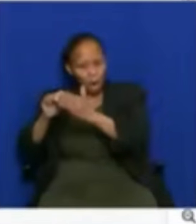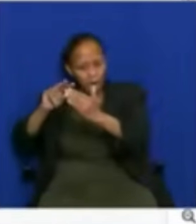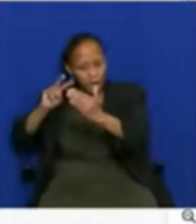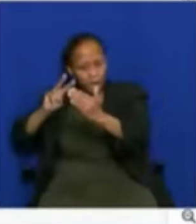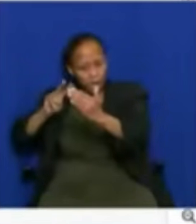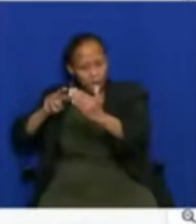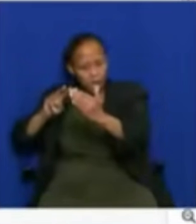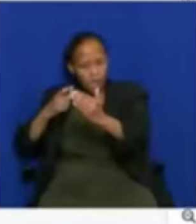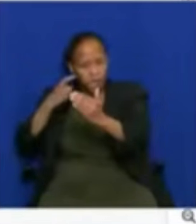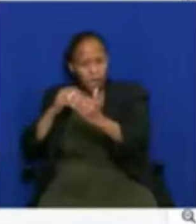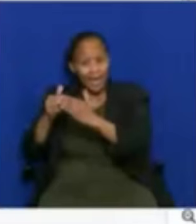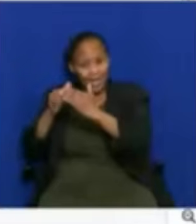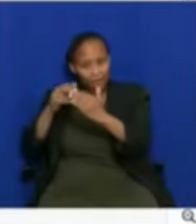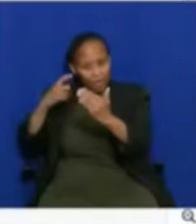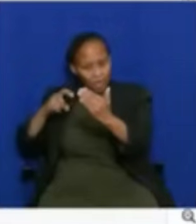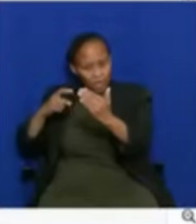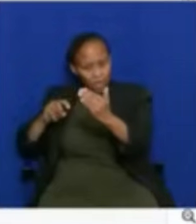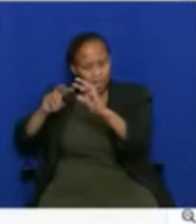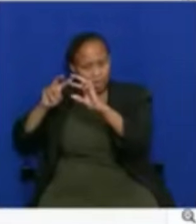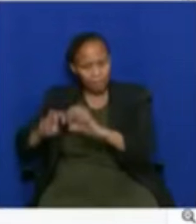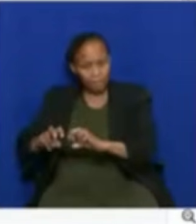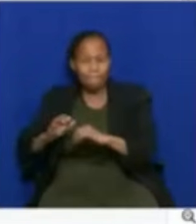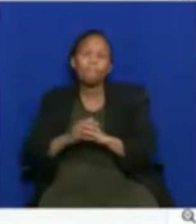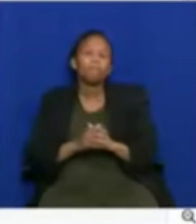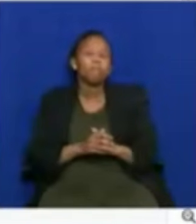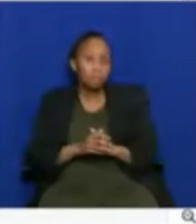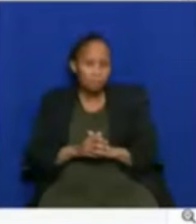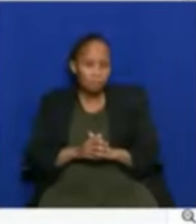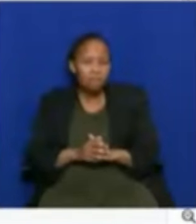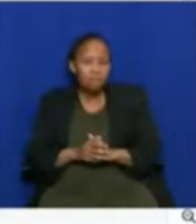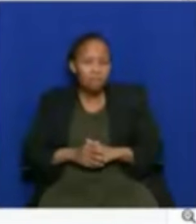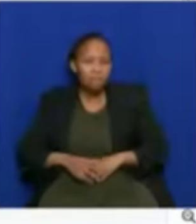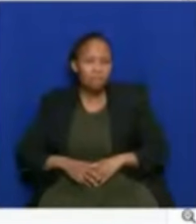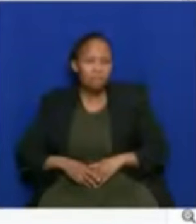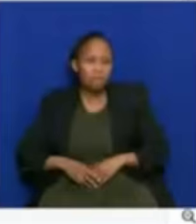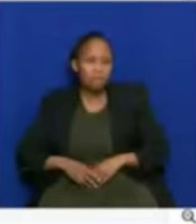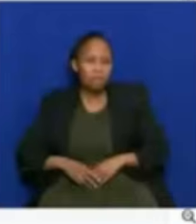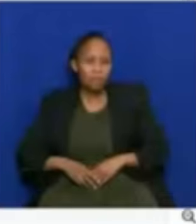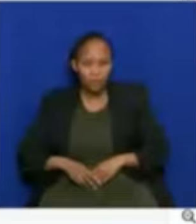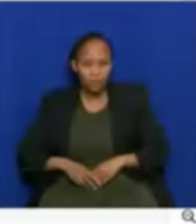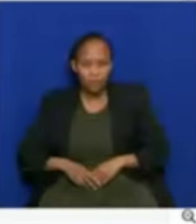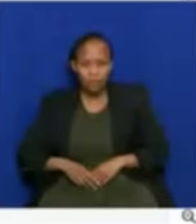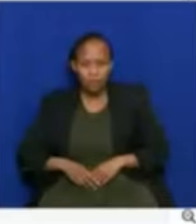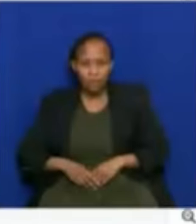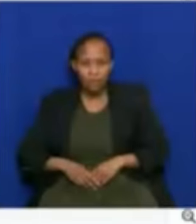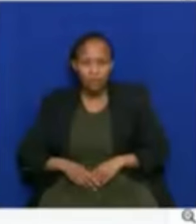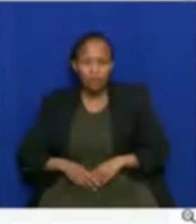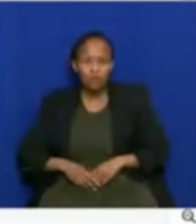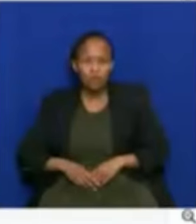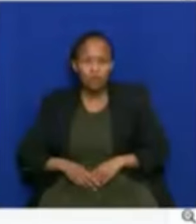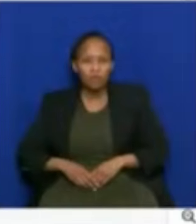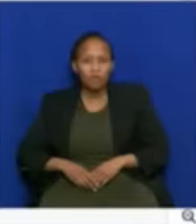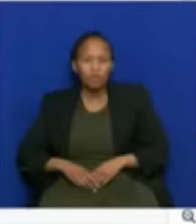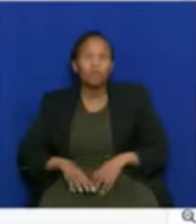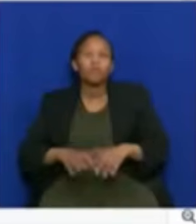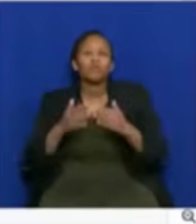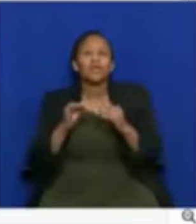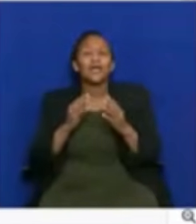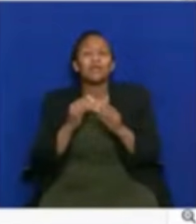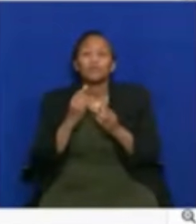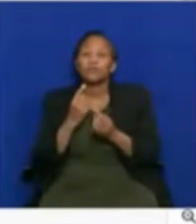On the 20th, within... And this is addressed to? And this is addressed to the Divisional Commissioner Legal